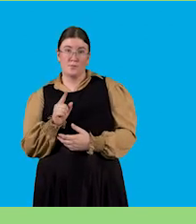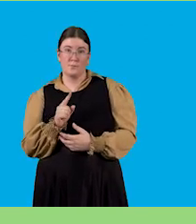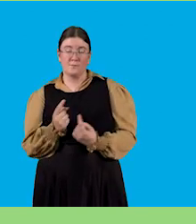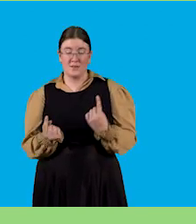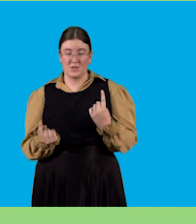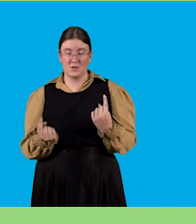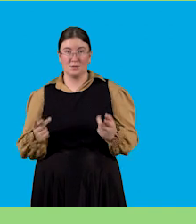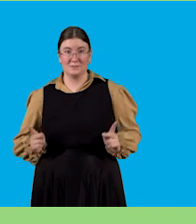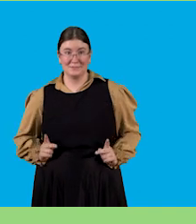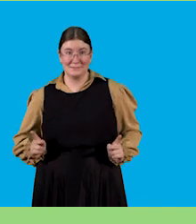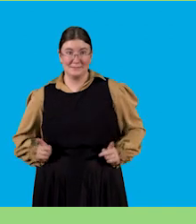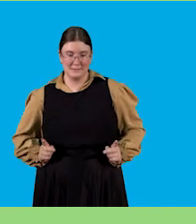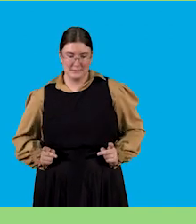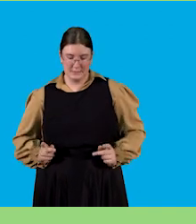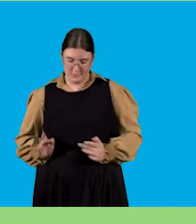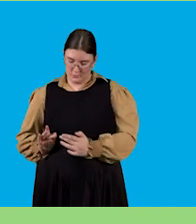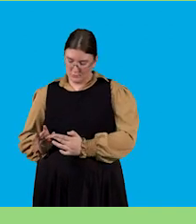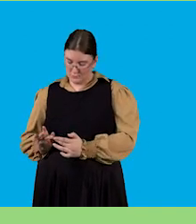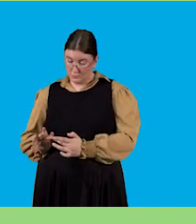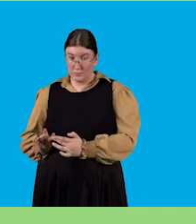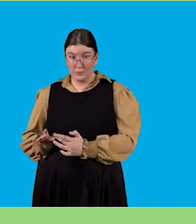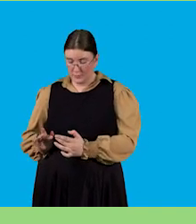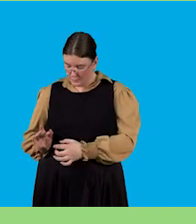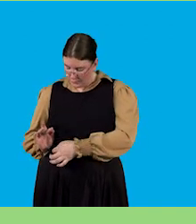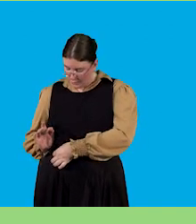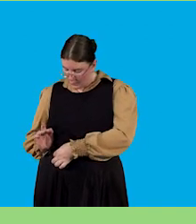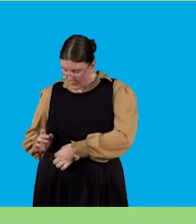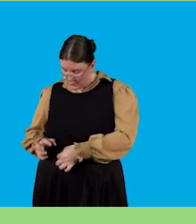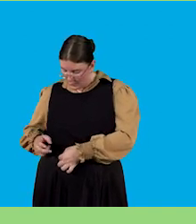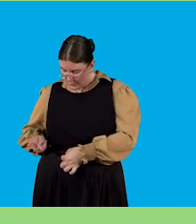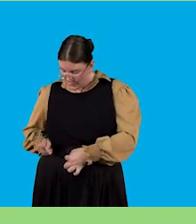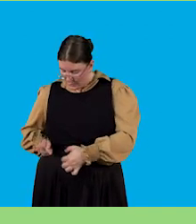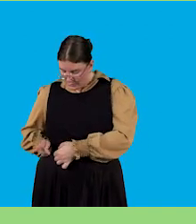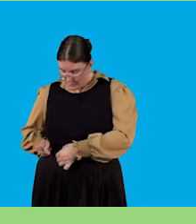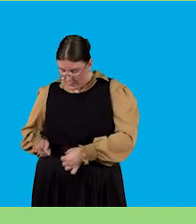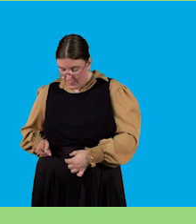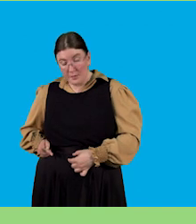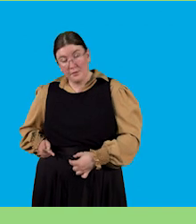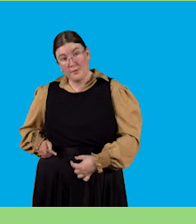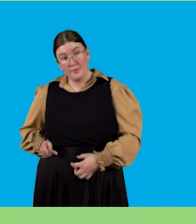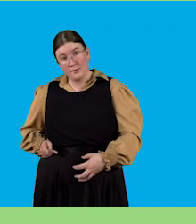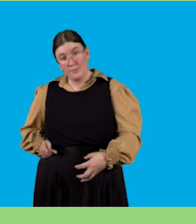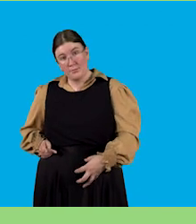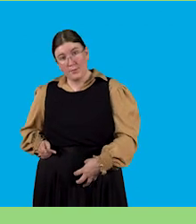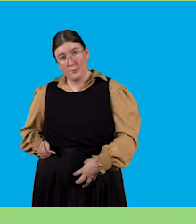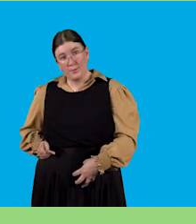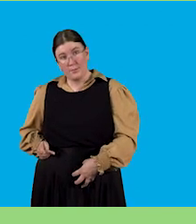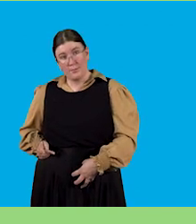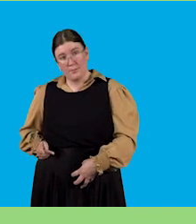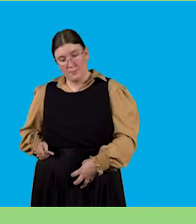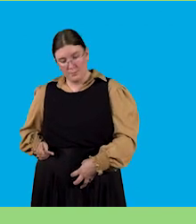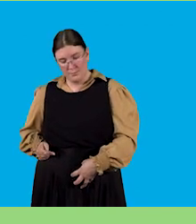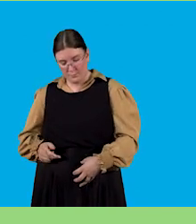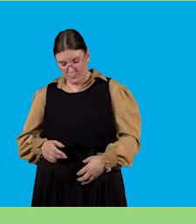There, each kidney is connected to a ureter, and they all lead to the